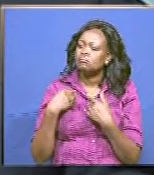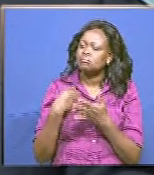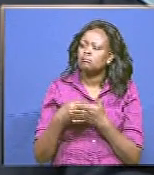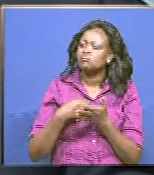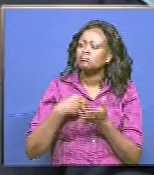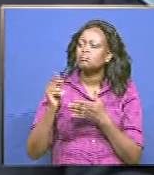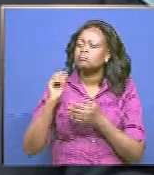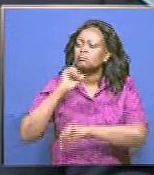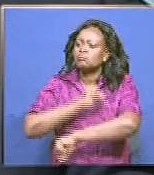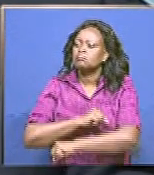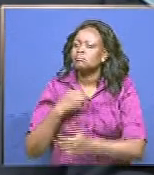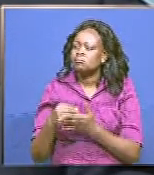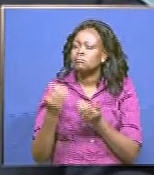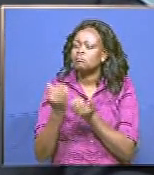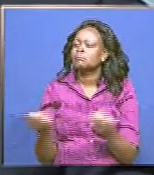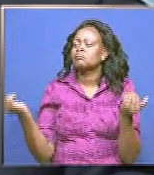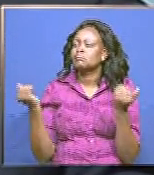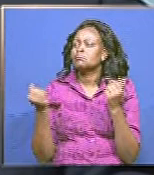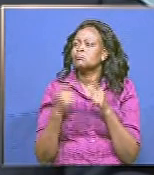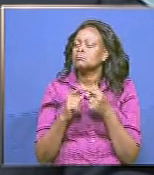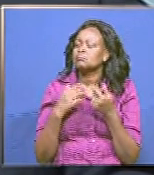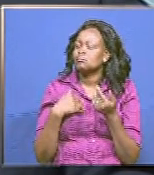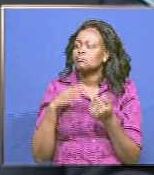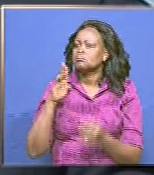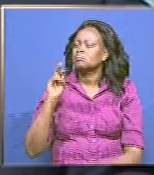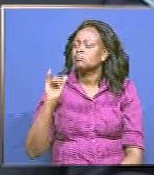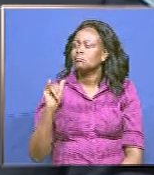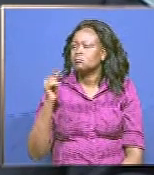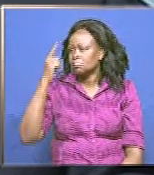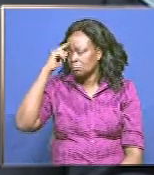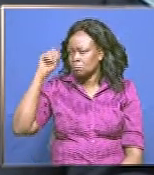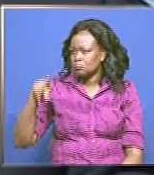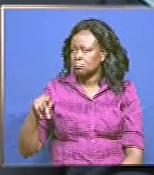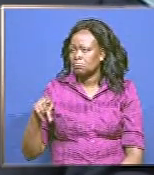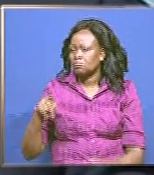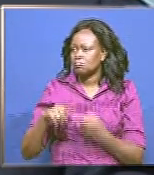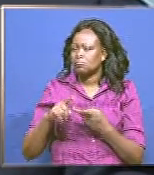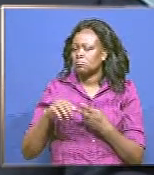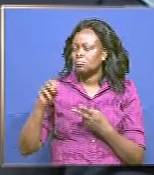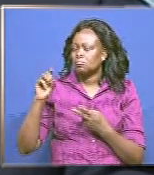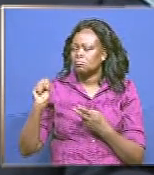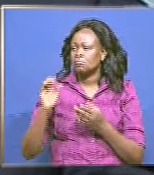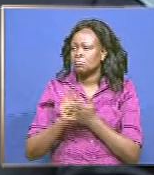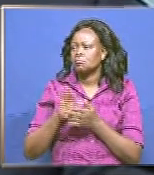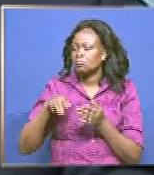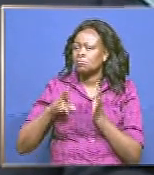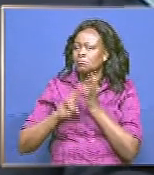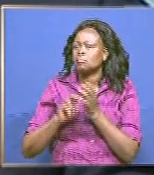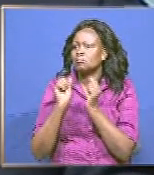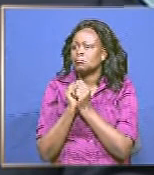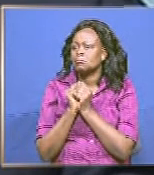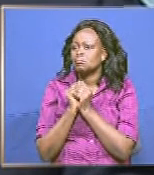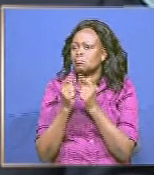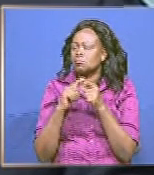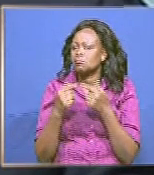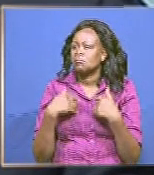together the bursary for MPs, mm-hmm. The wards and the women rep. Mm-hmm. Together. And now we